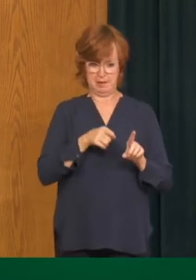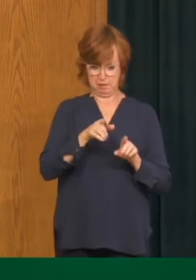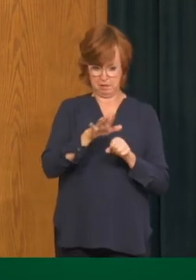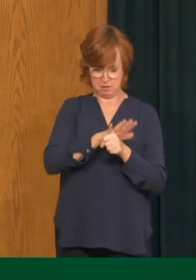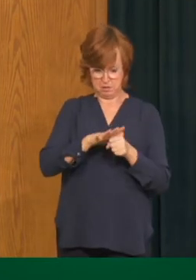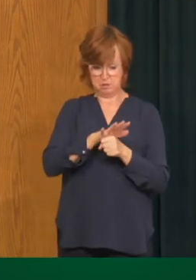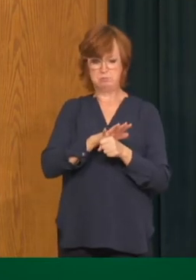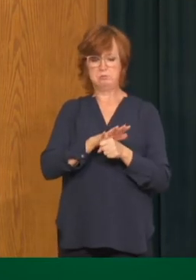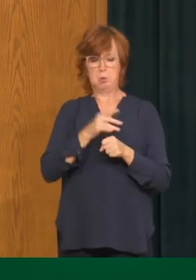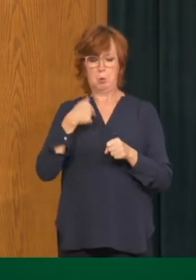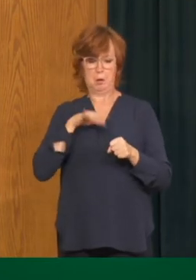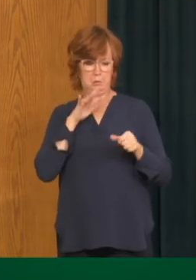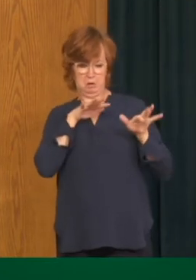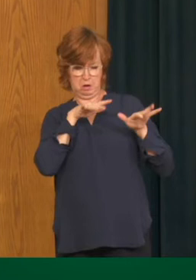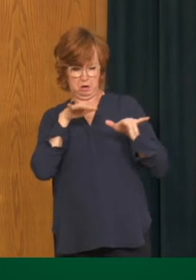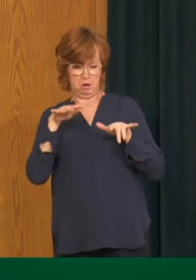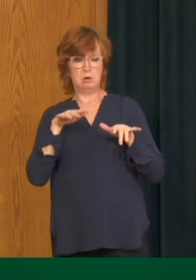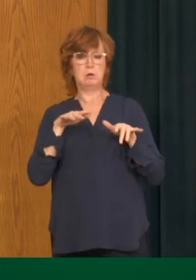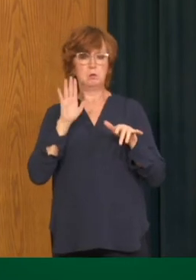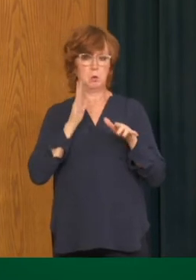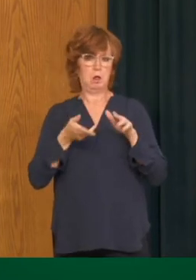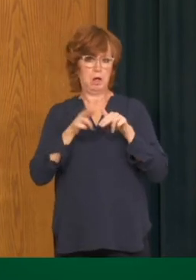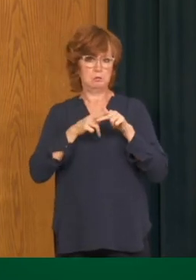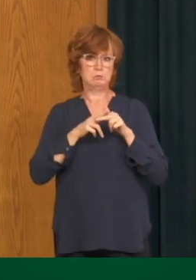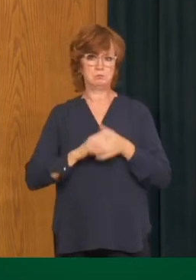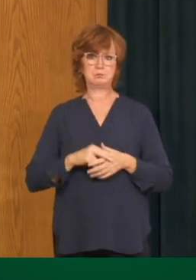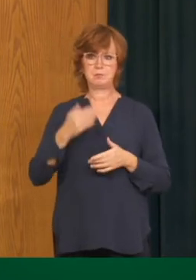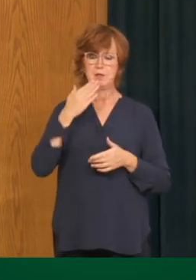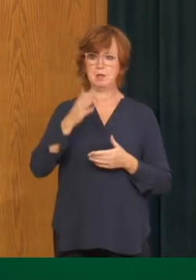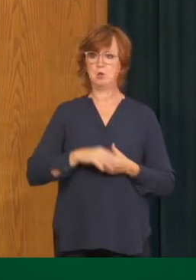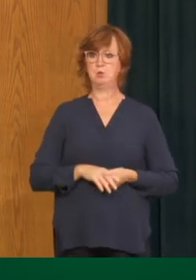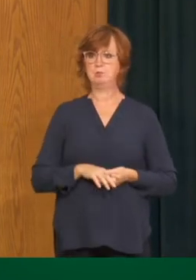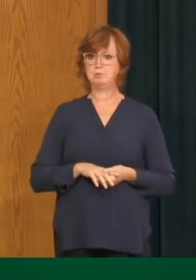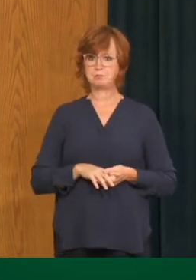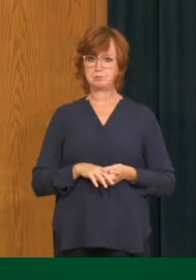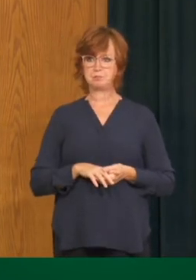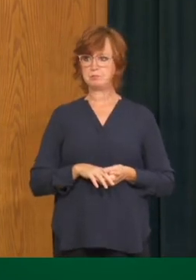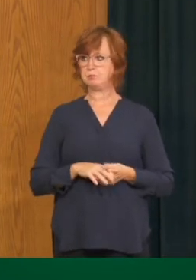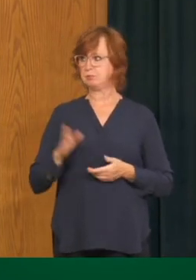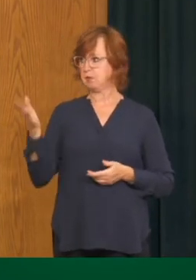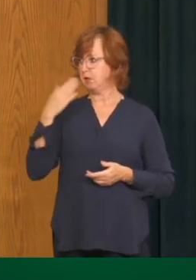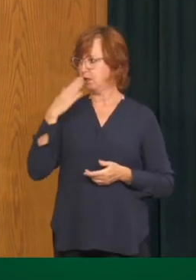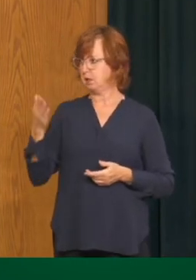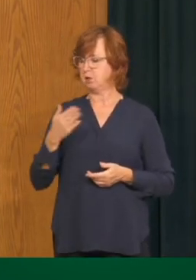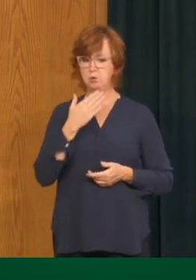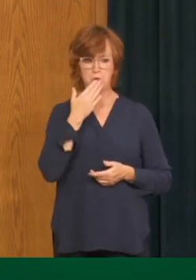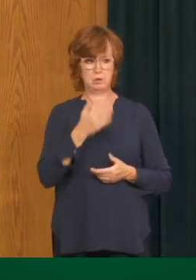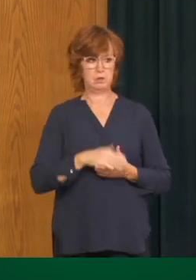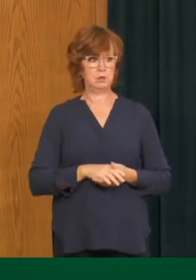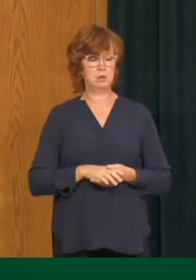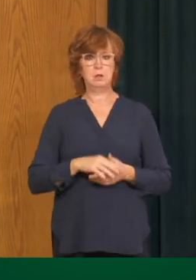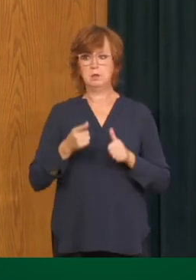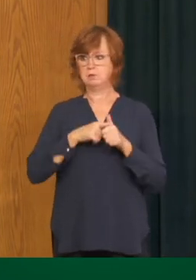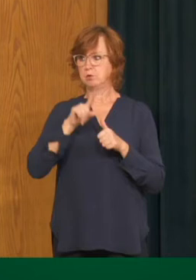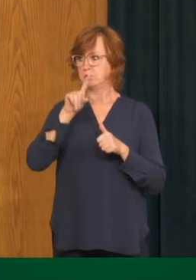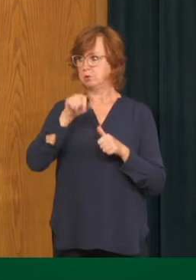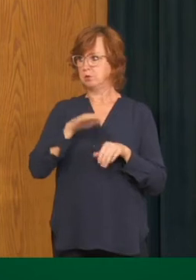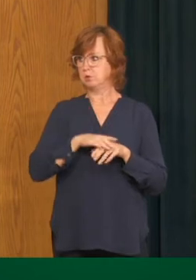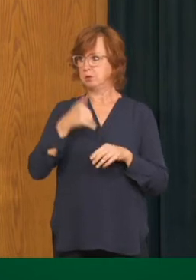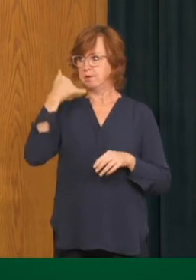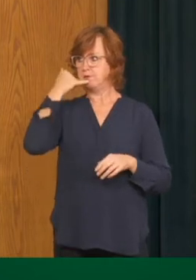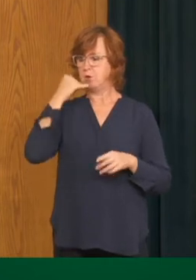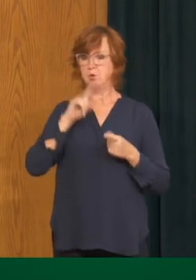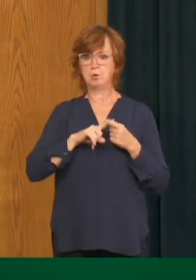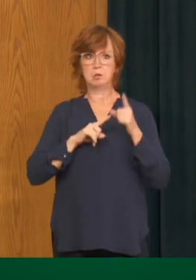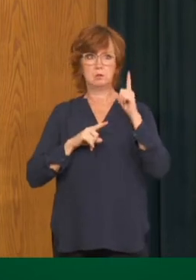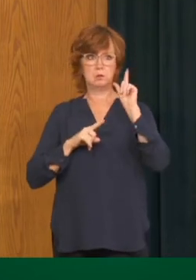well as what impacts that could have for the school at a local level. Thank you. Thank you, Doctor. Thank you, Premier. We'll take our first question from the phone